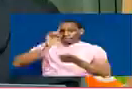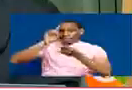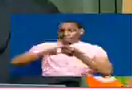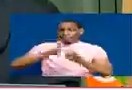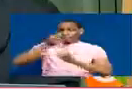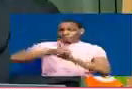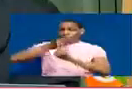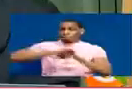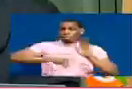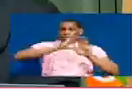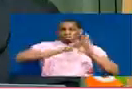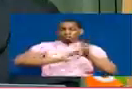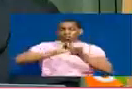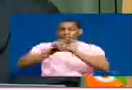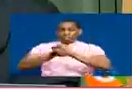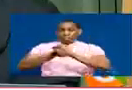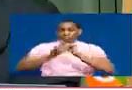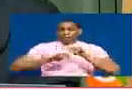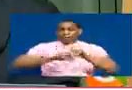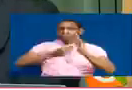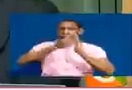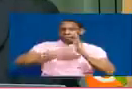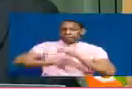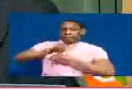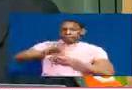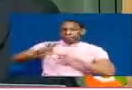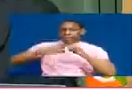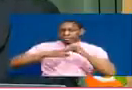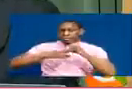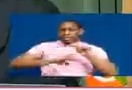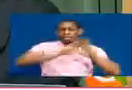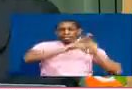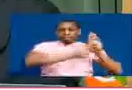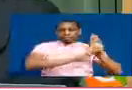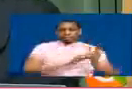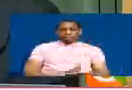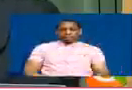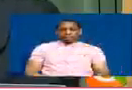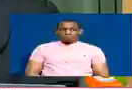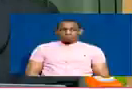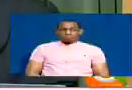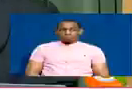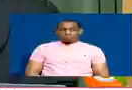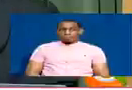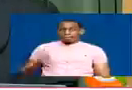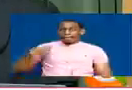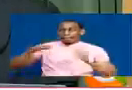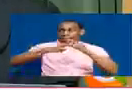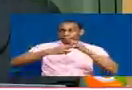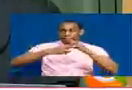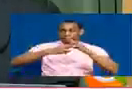towards promoting constitutional changes under Article 257 of the Constitution.